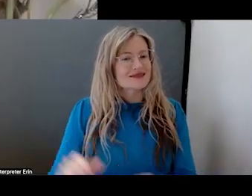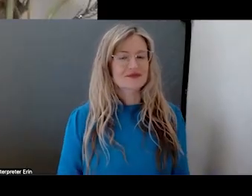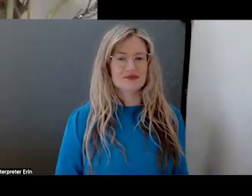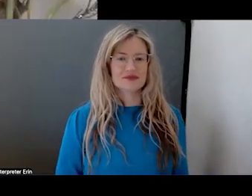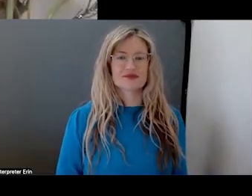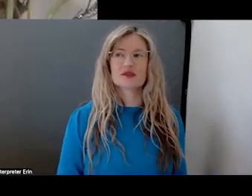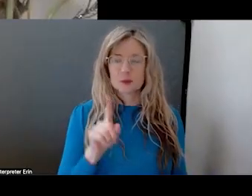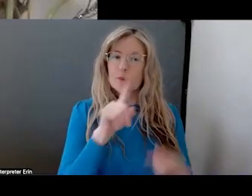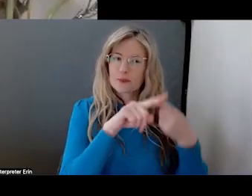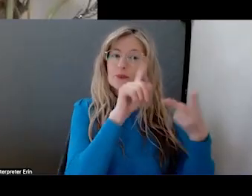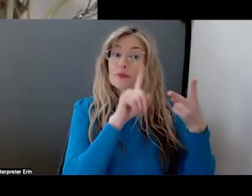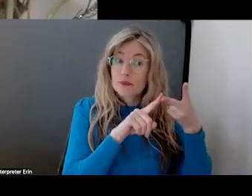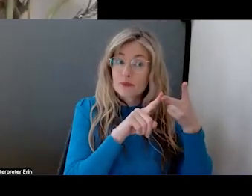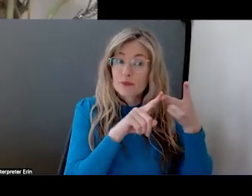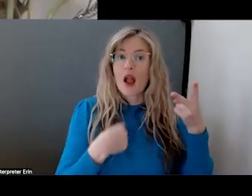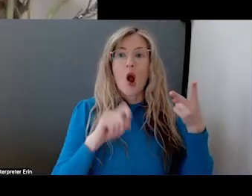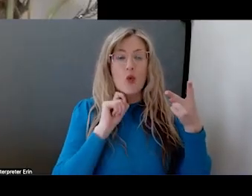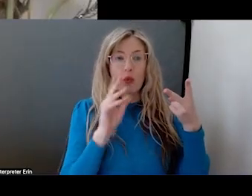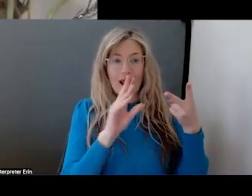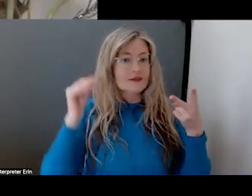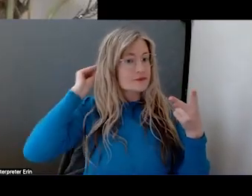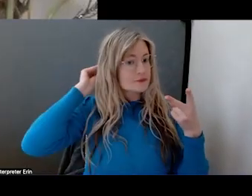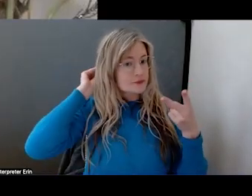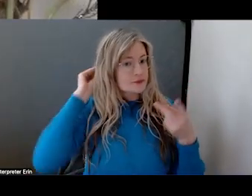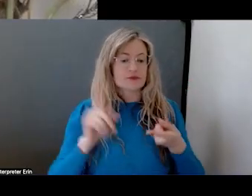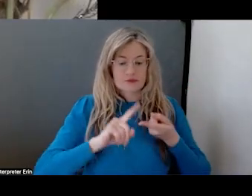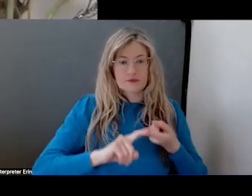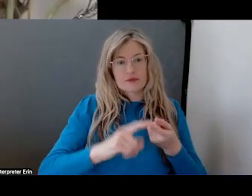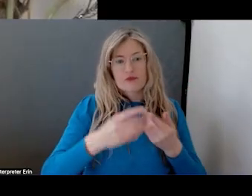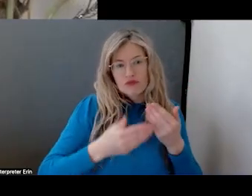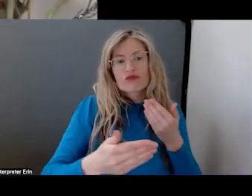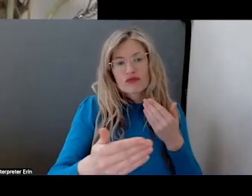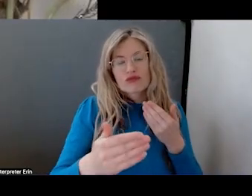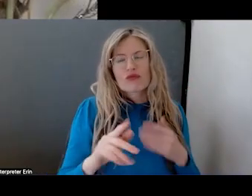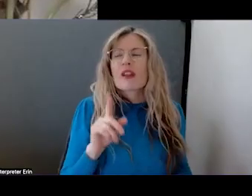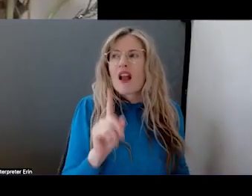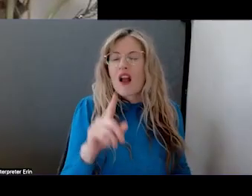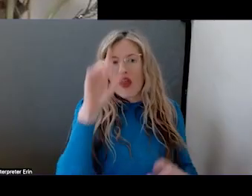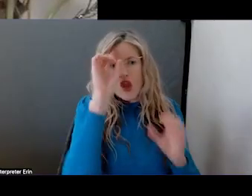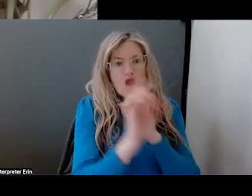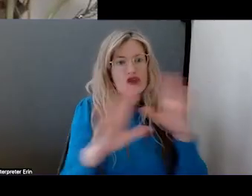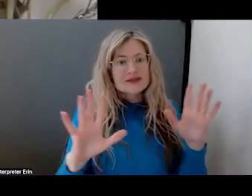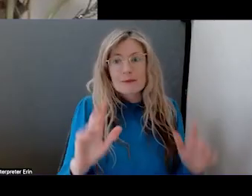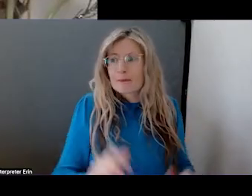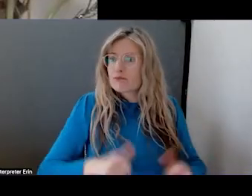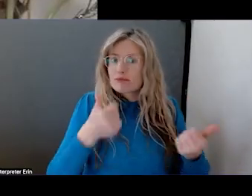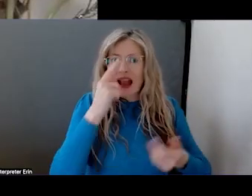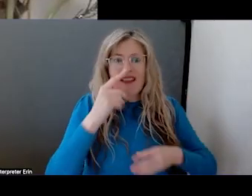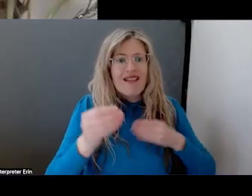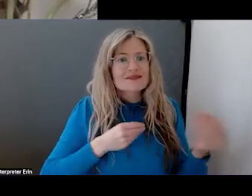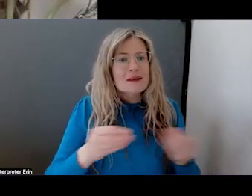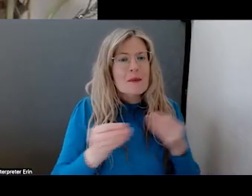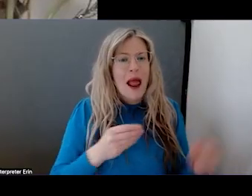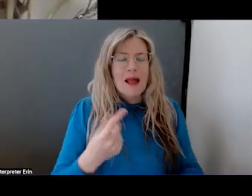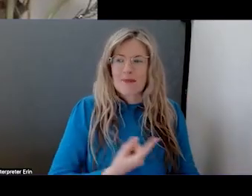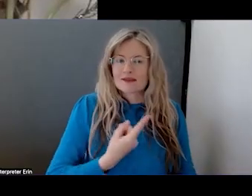this idea that it's okay to deviate. I'm very kind of like I can plan very well for